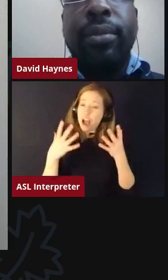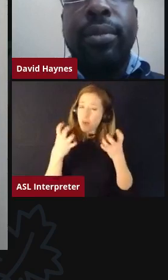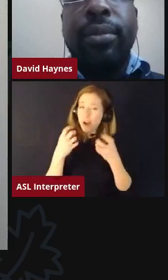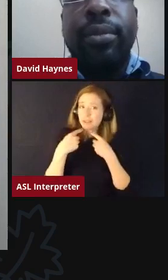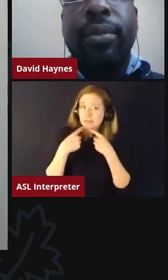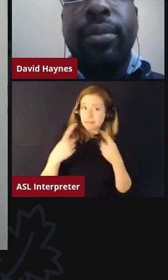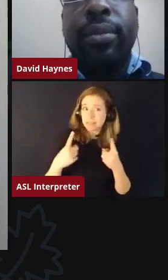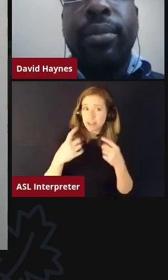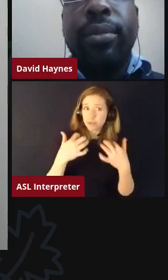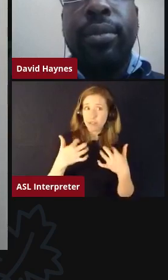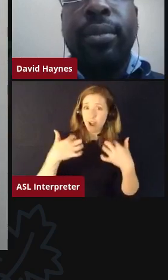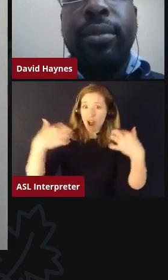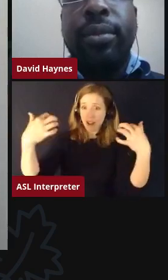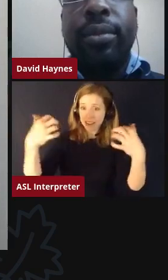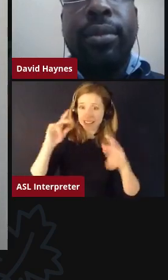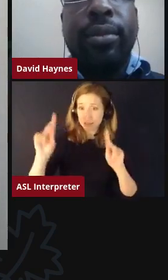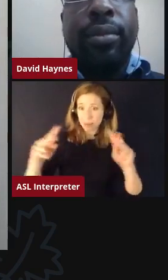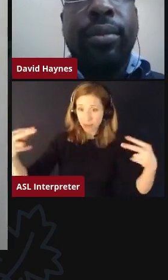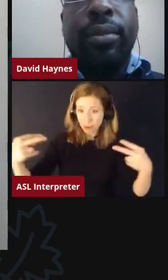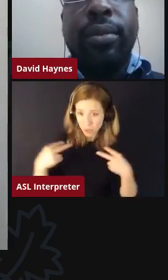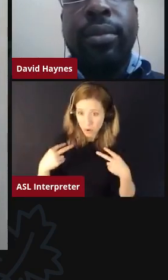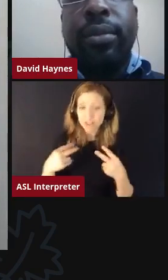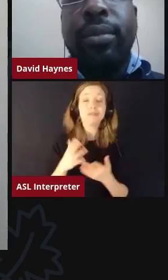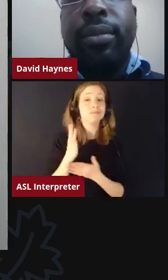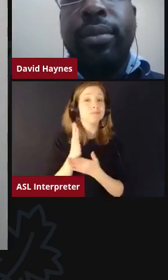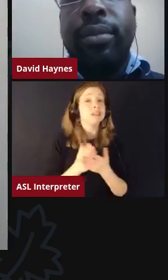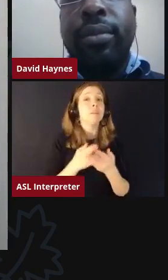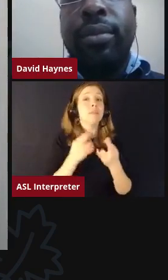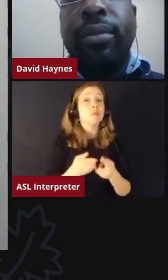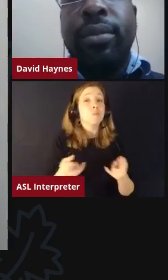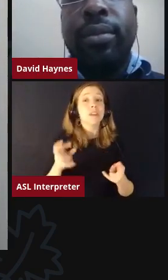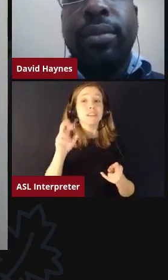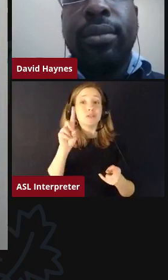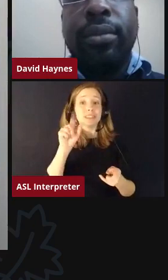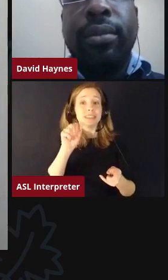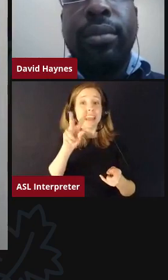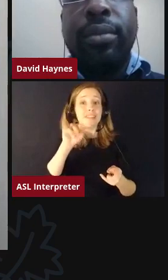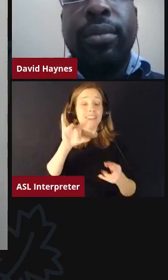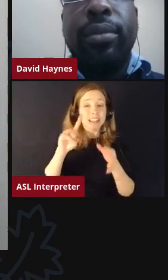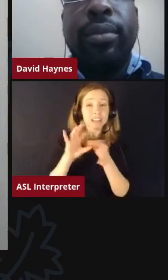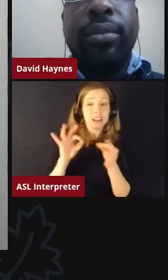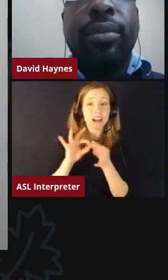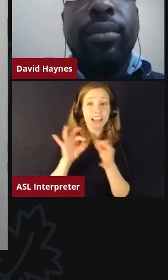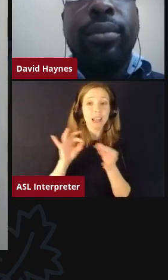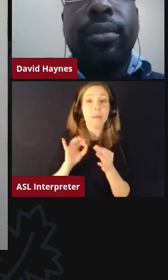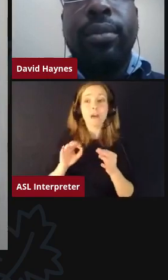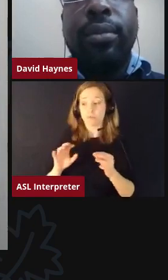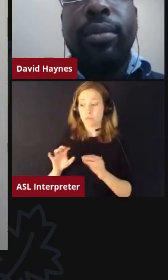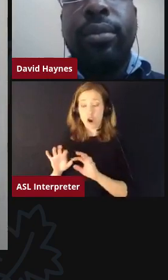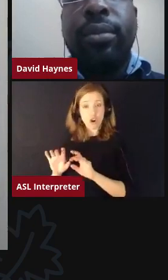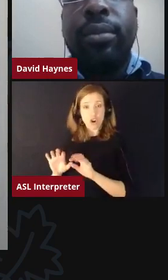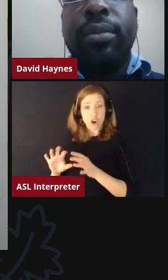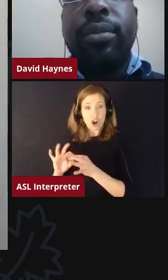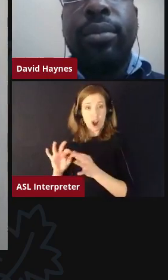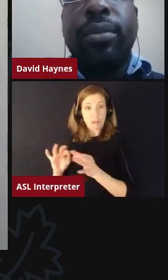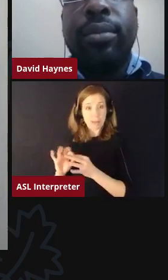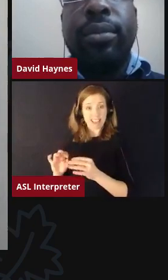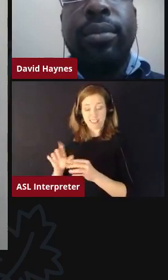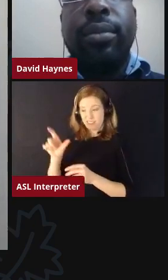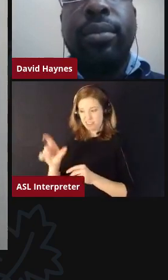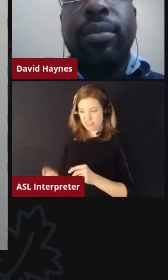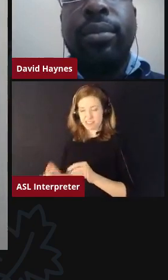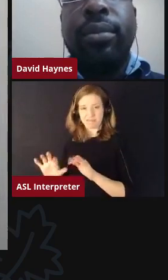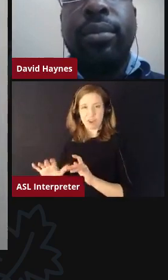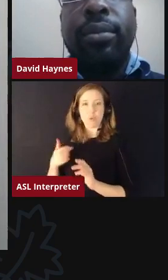of the resources that David mentioned, we will be having the links in our comment section. So you do well to check there for the links to some of